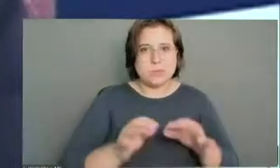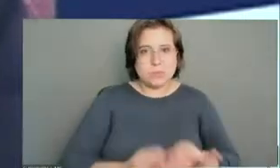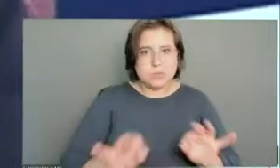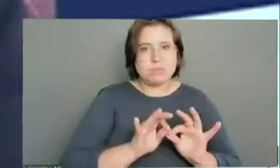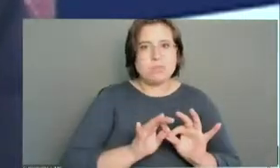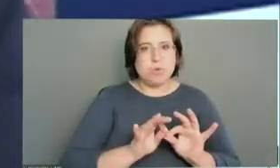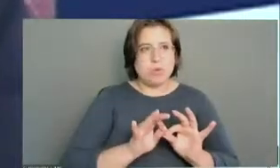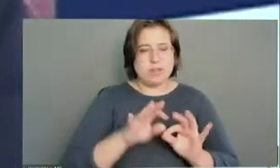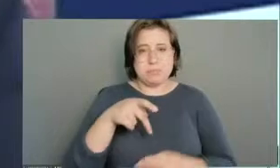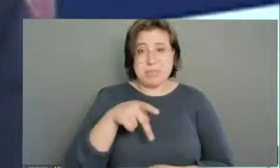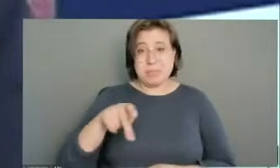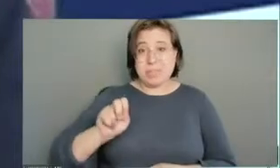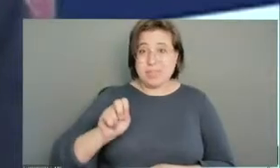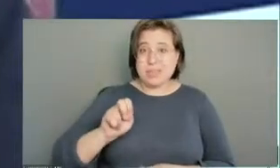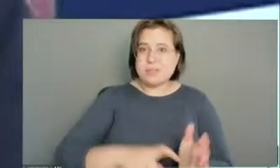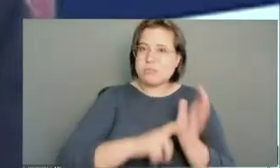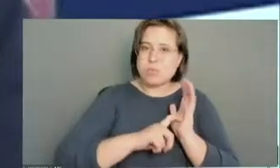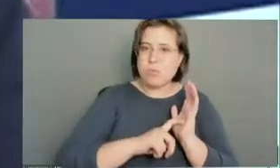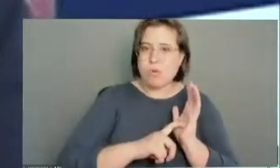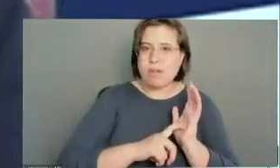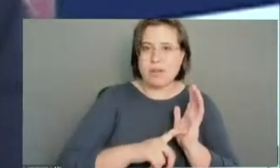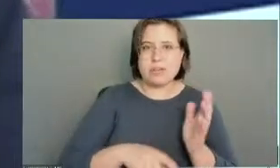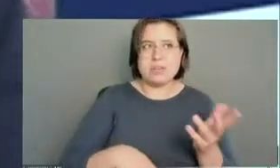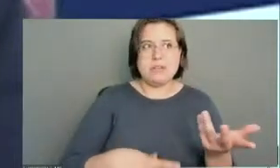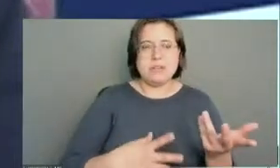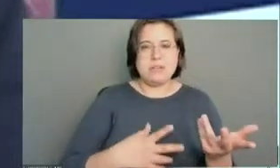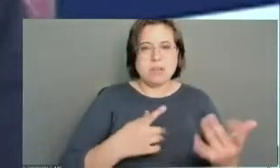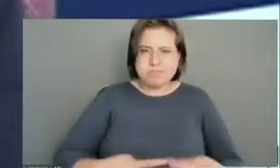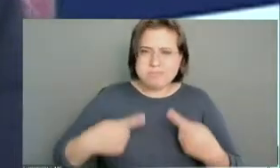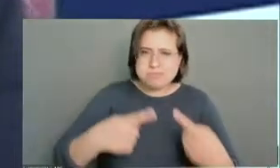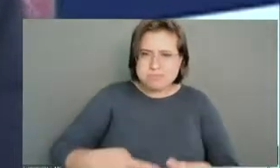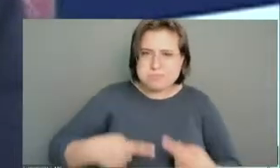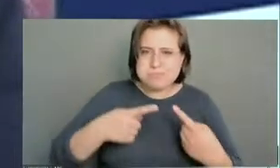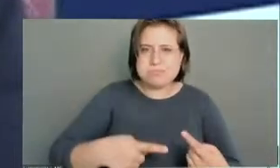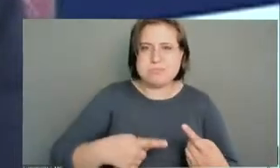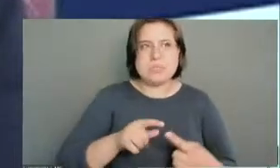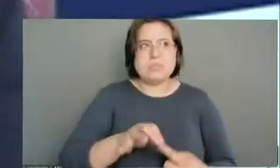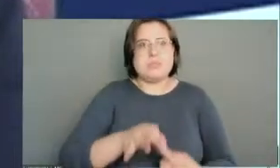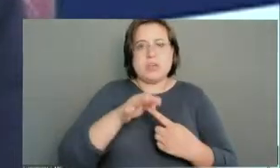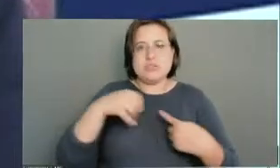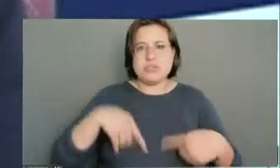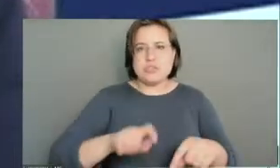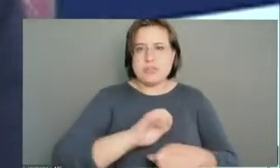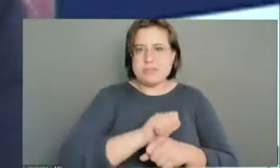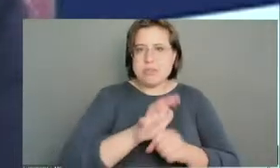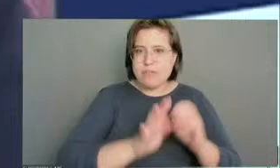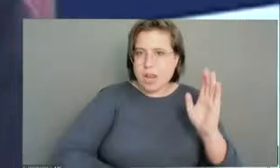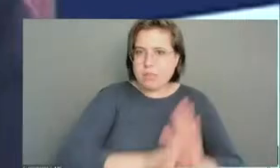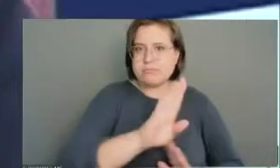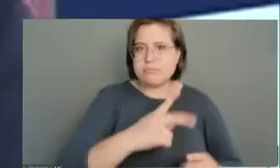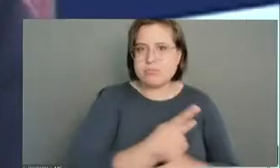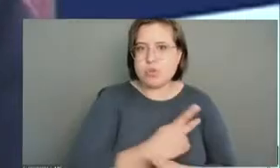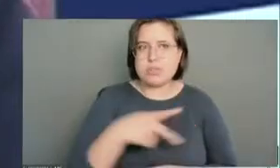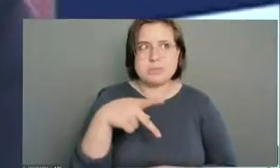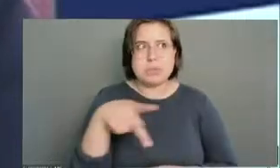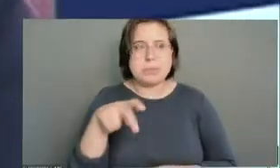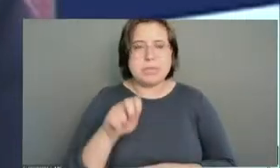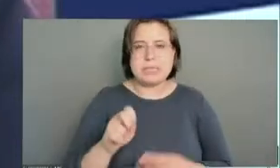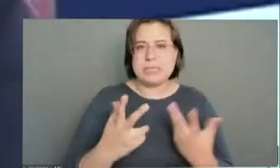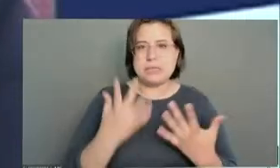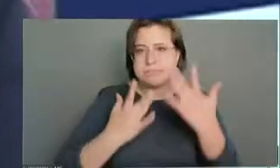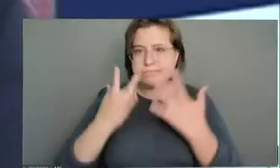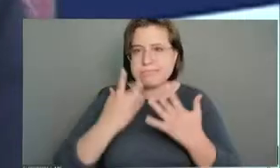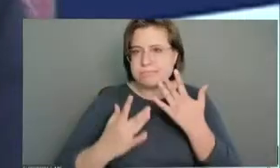in accessing the necessary and appropriate PPE, especially during the height of the pandemic. There are many lessons to be learned here that will